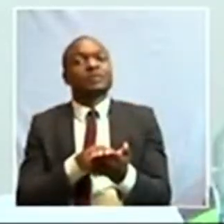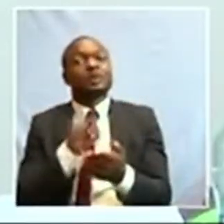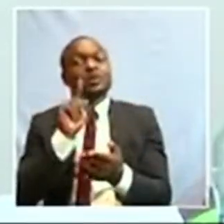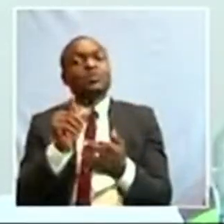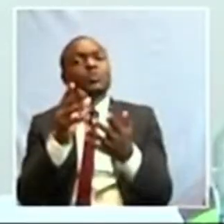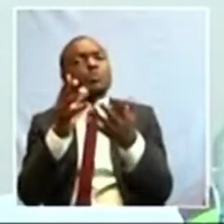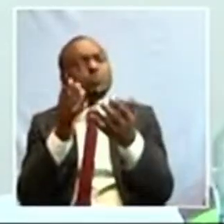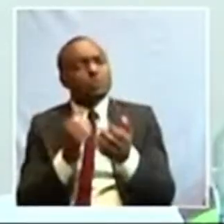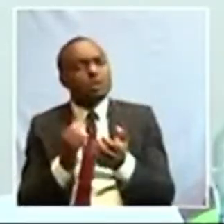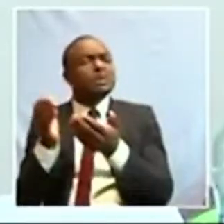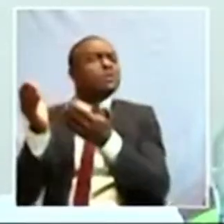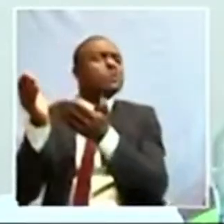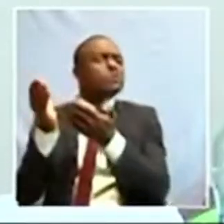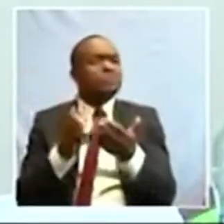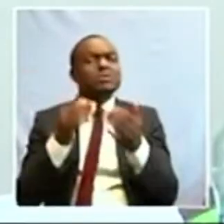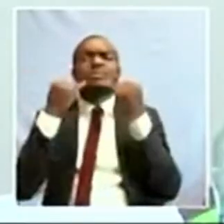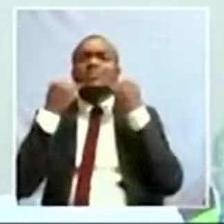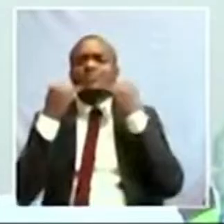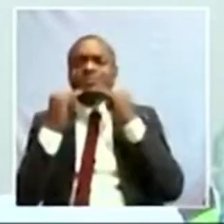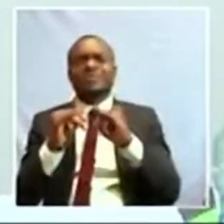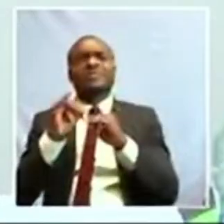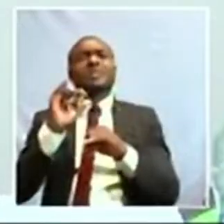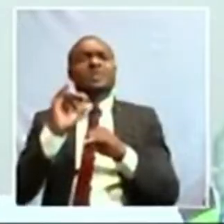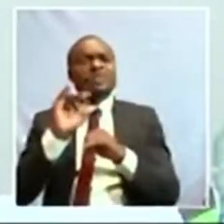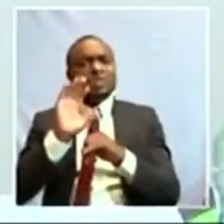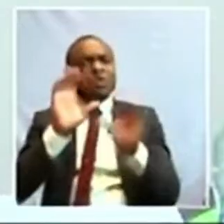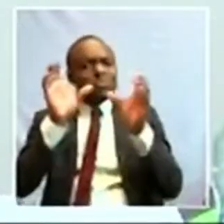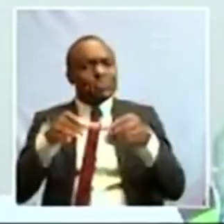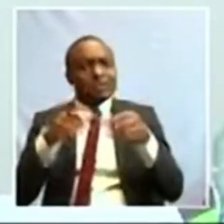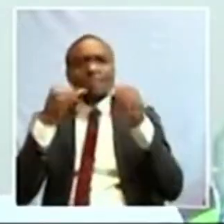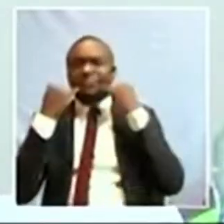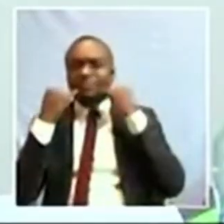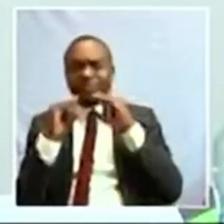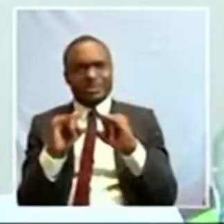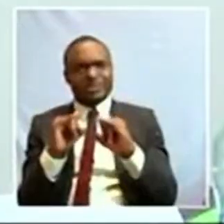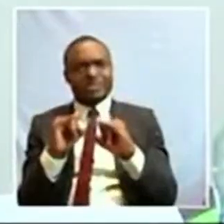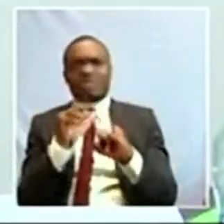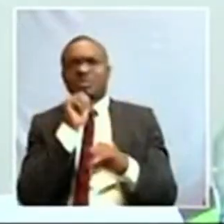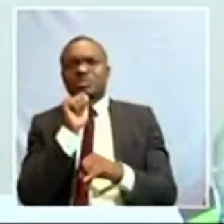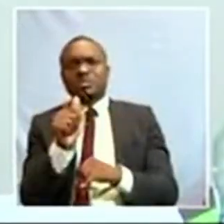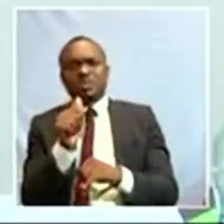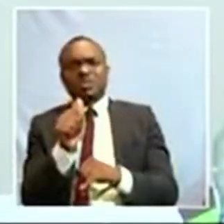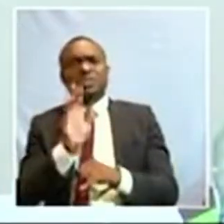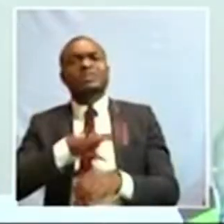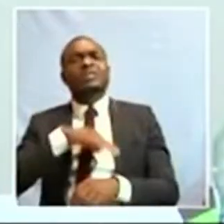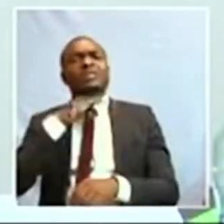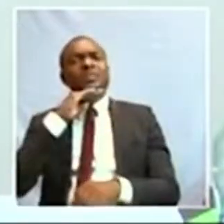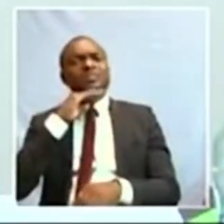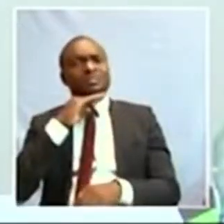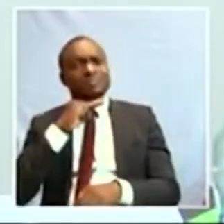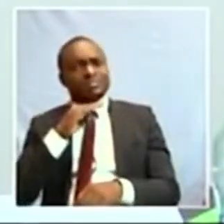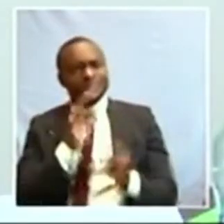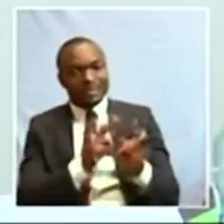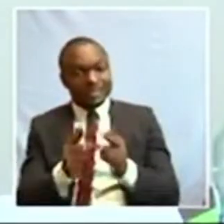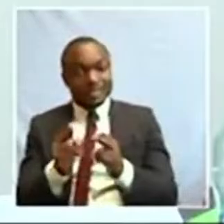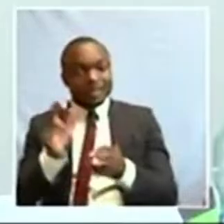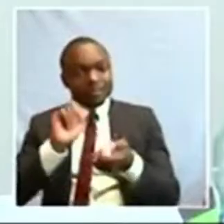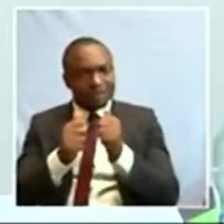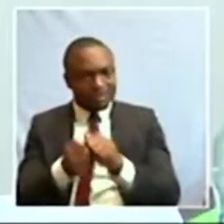only want to bring information to your committee, information which is not even sufficient in answering the